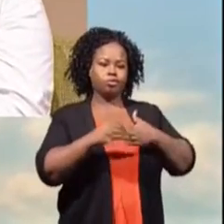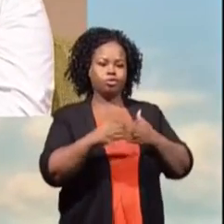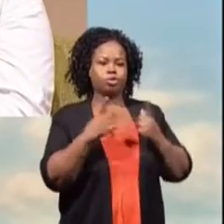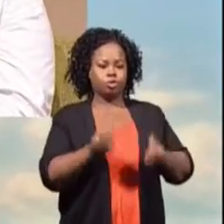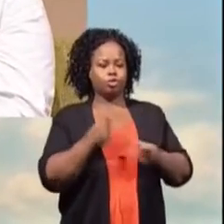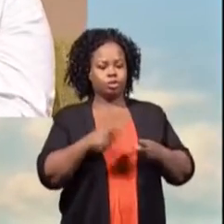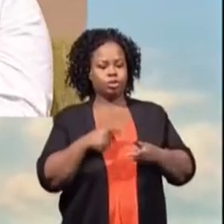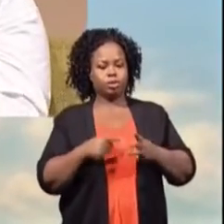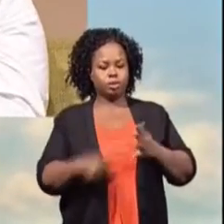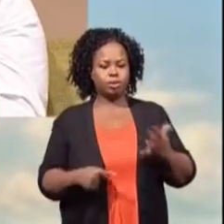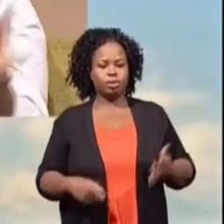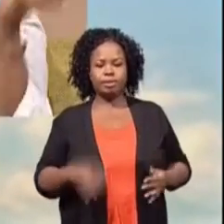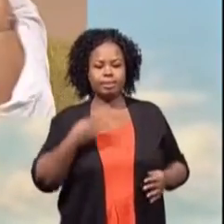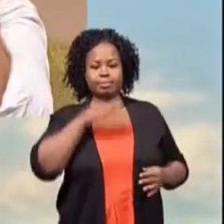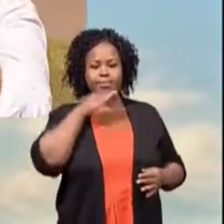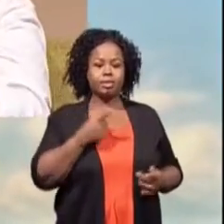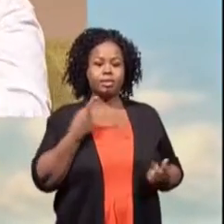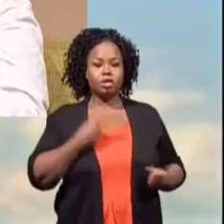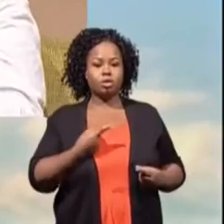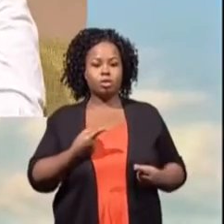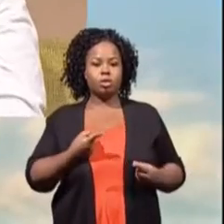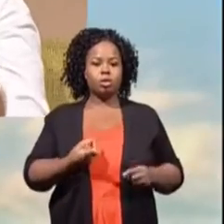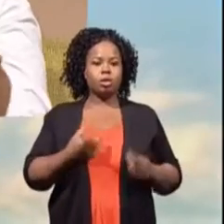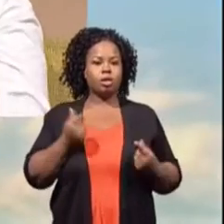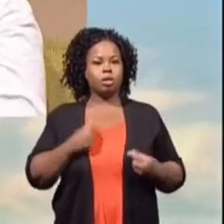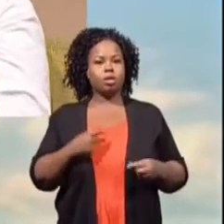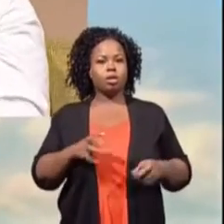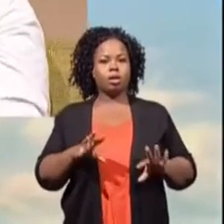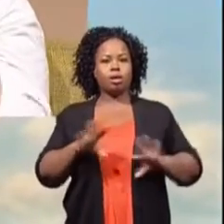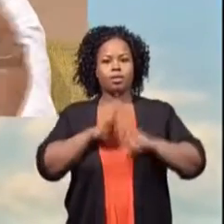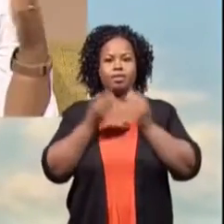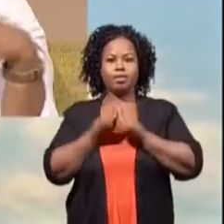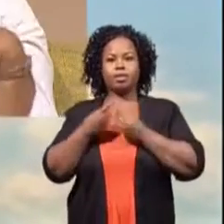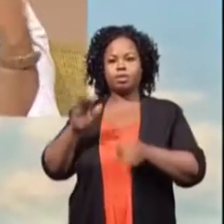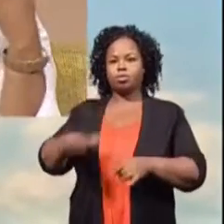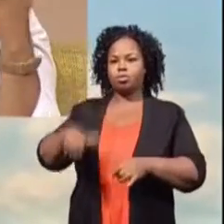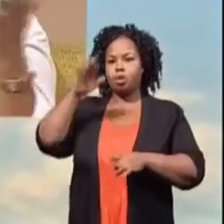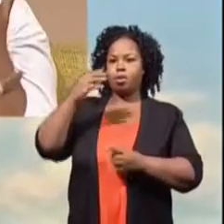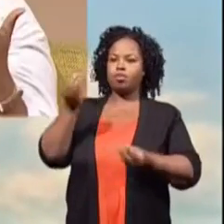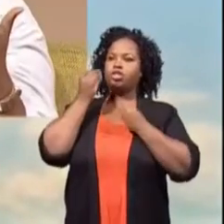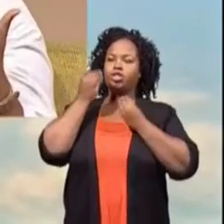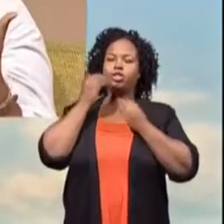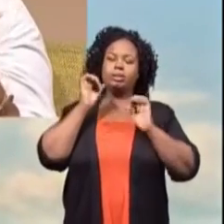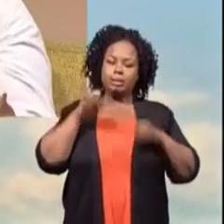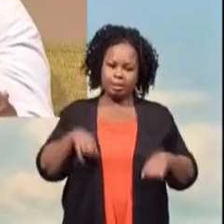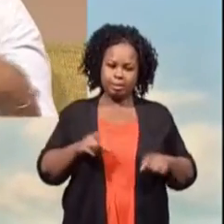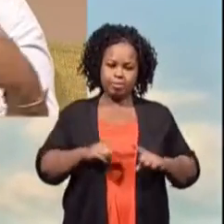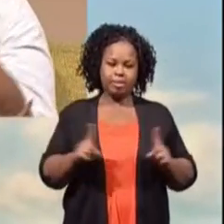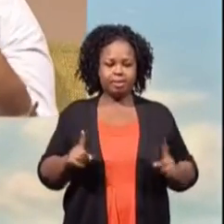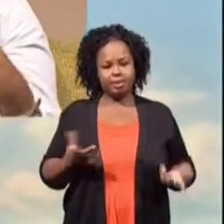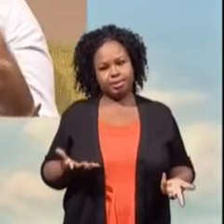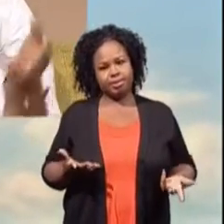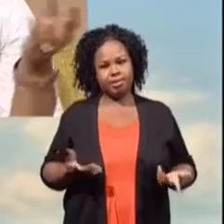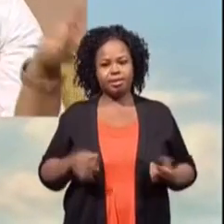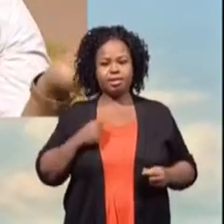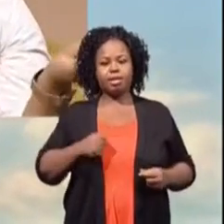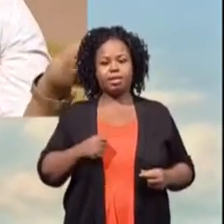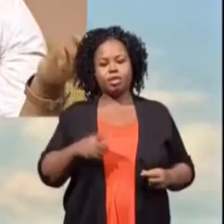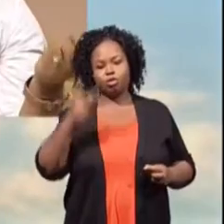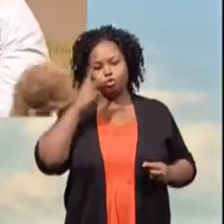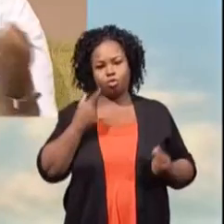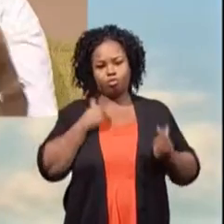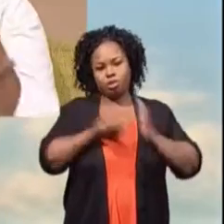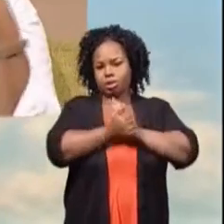The direction ukuthi family yakuthanda ukuthi benjani, not that he was enforcing how he grew up on me, but wabona ukuthi there's nothing there wabona.